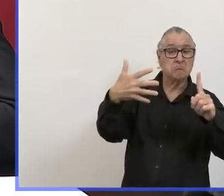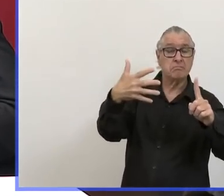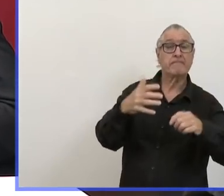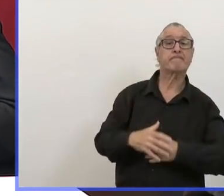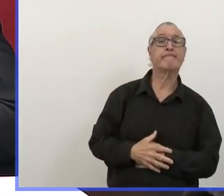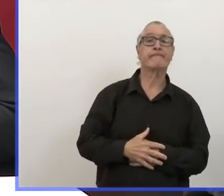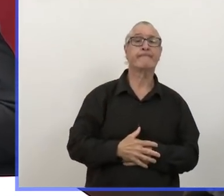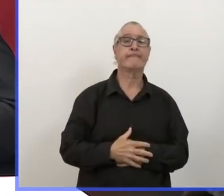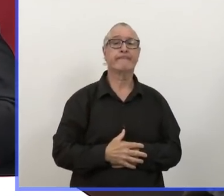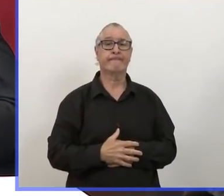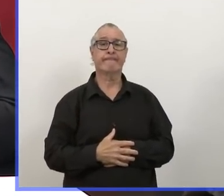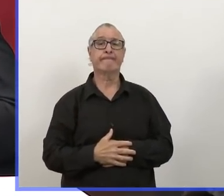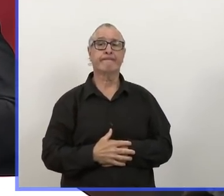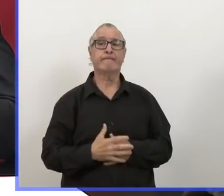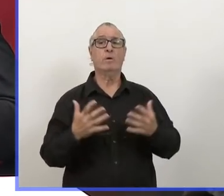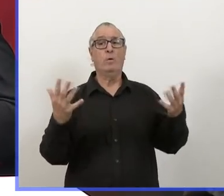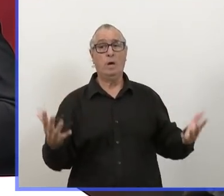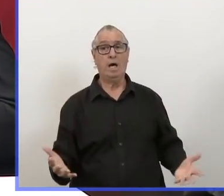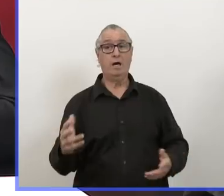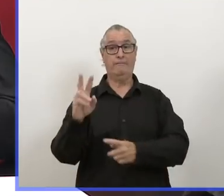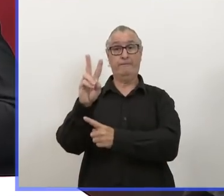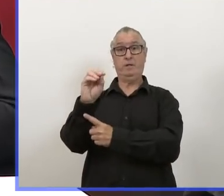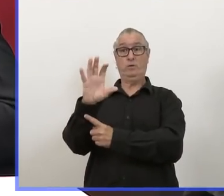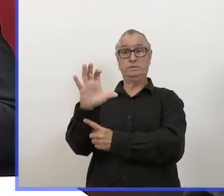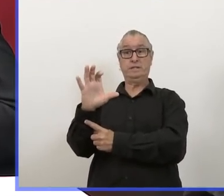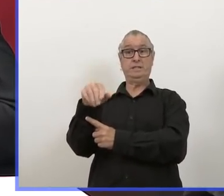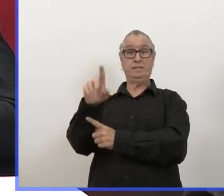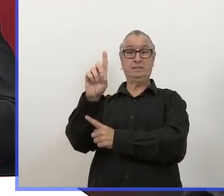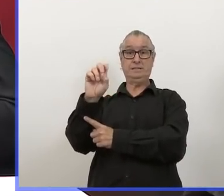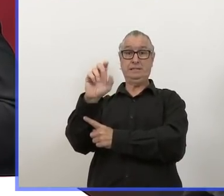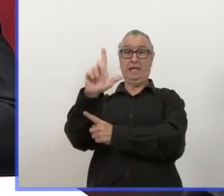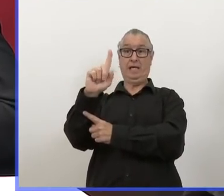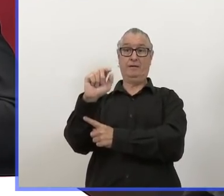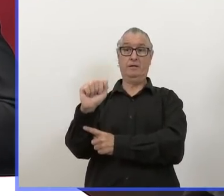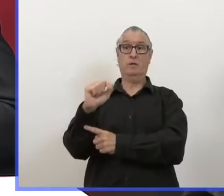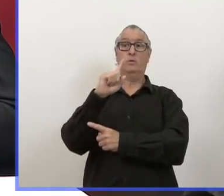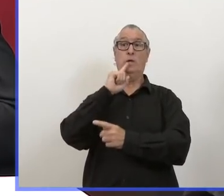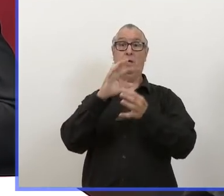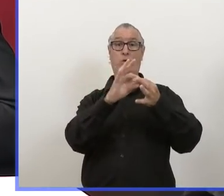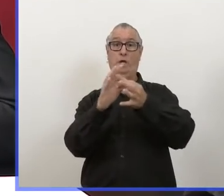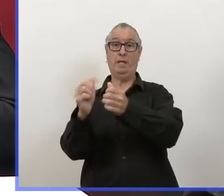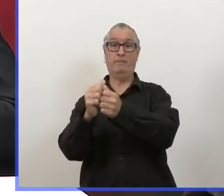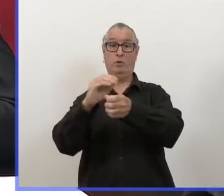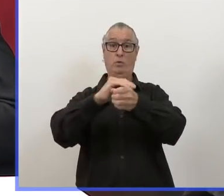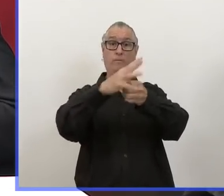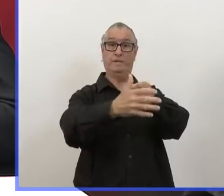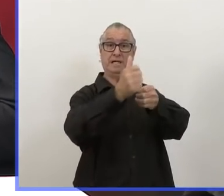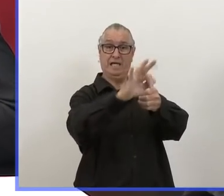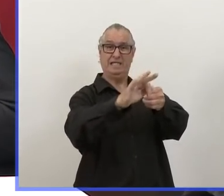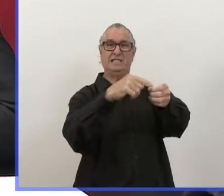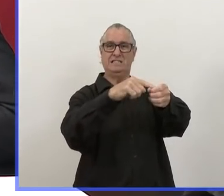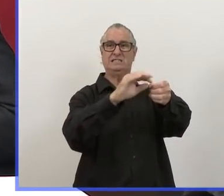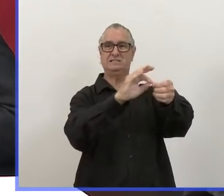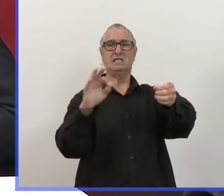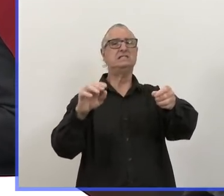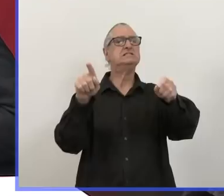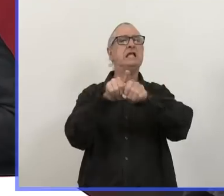COVID virus, so COVID-19. So just like, you know, a previous variant, like the Alpha variant or the UK variant or the B117 variant, this is